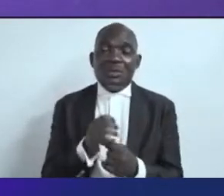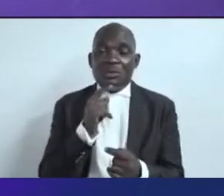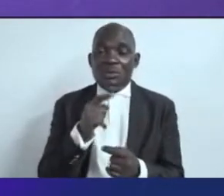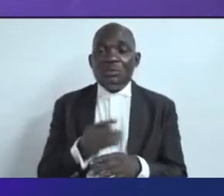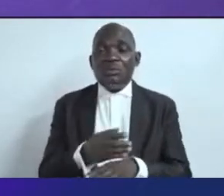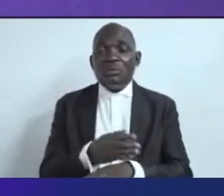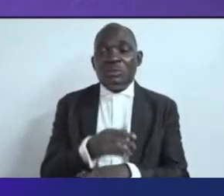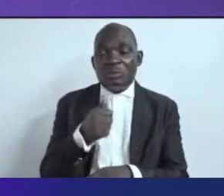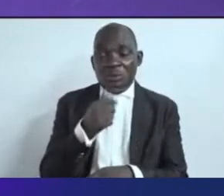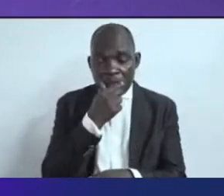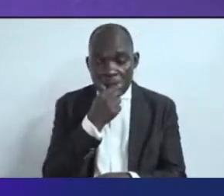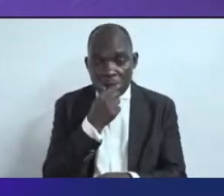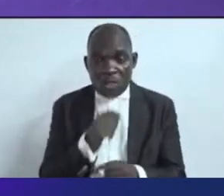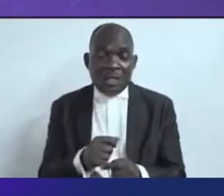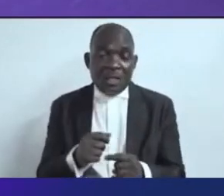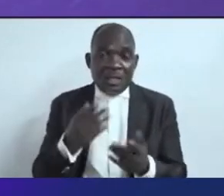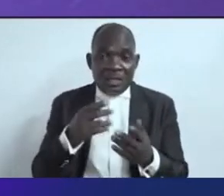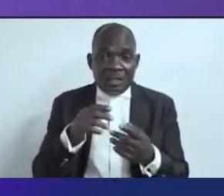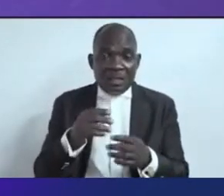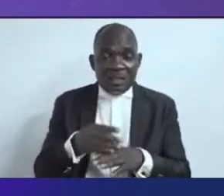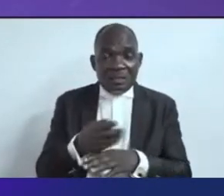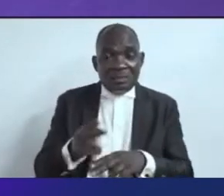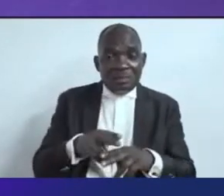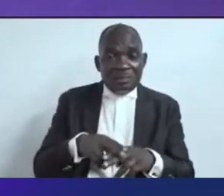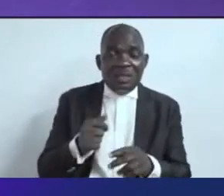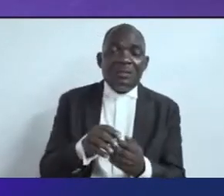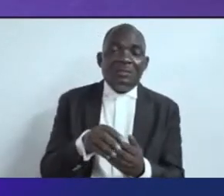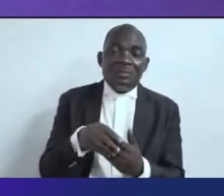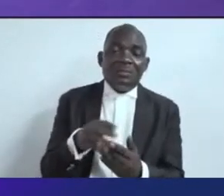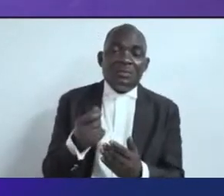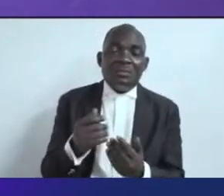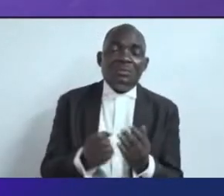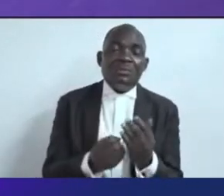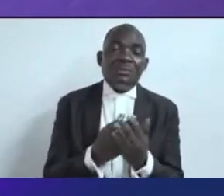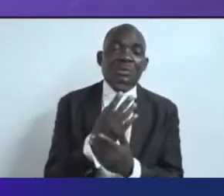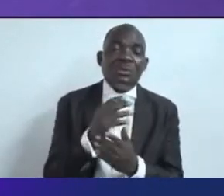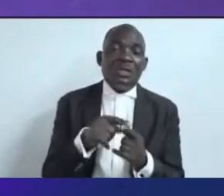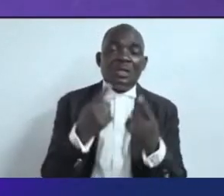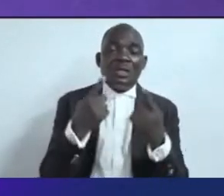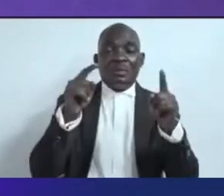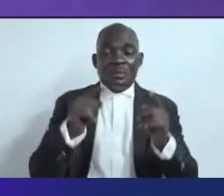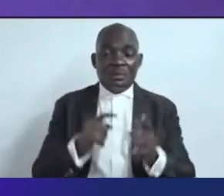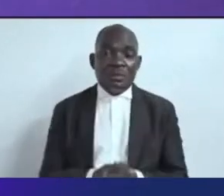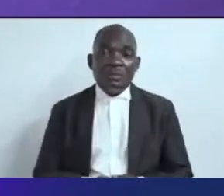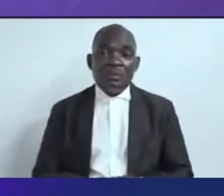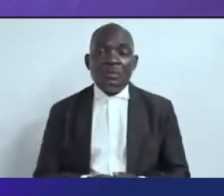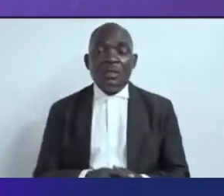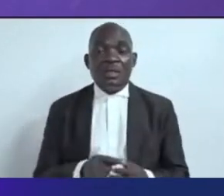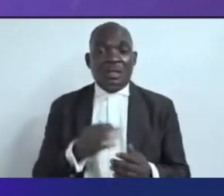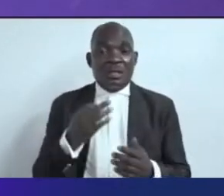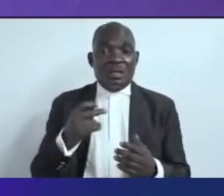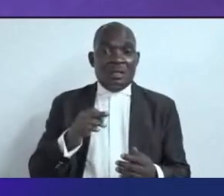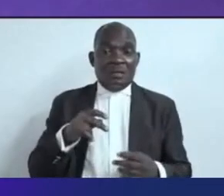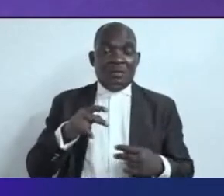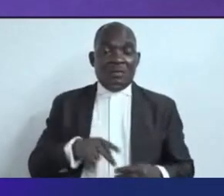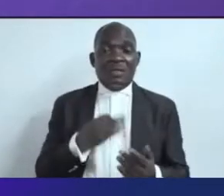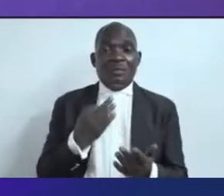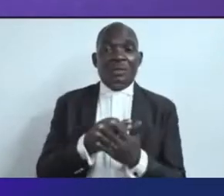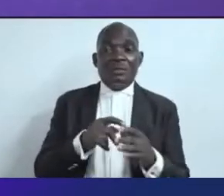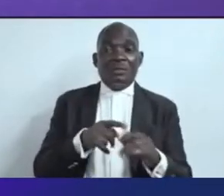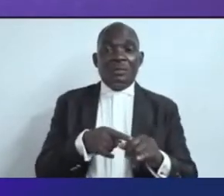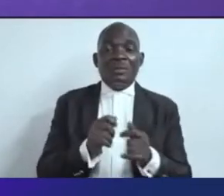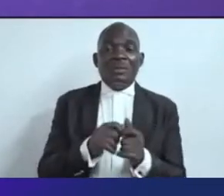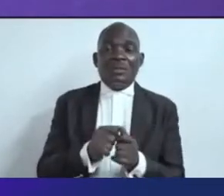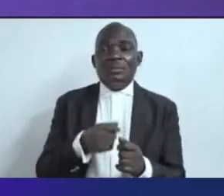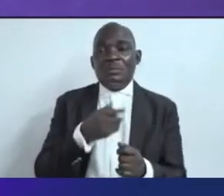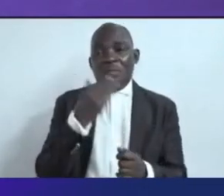improved. Headline inflation has eased and growth has picked up. Fiscal policy implementation has been